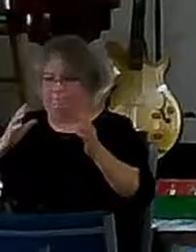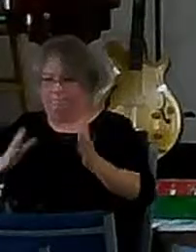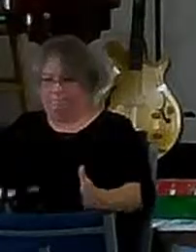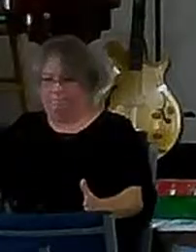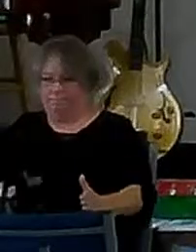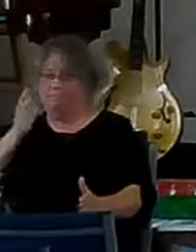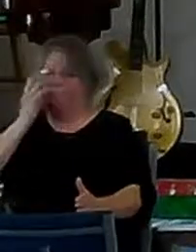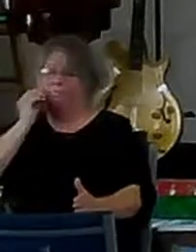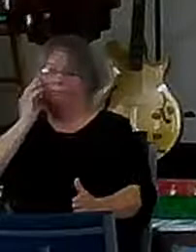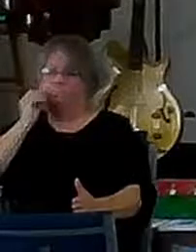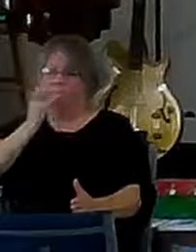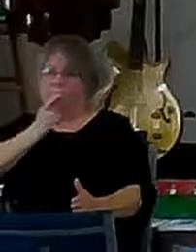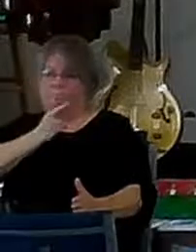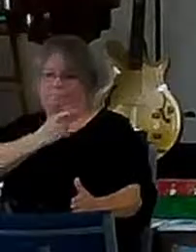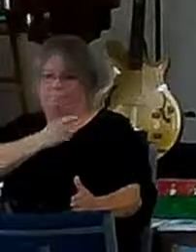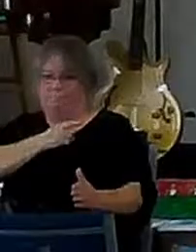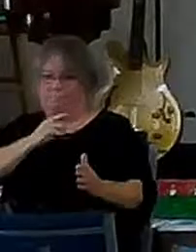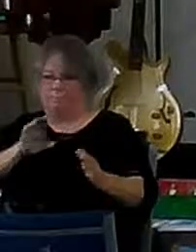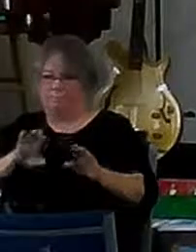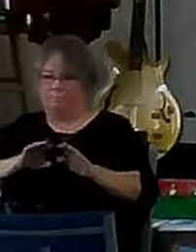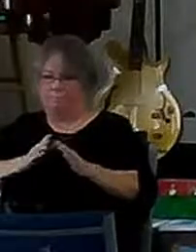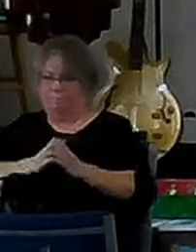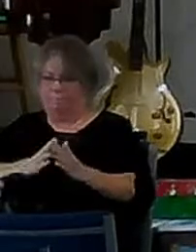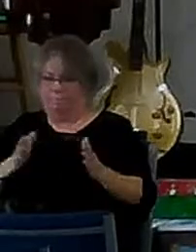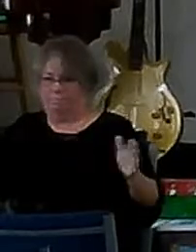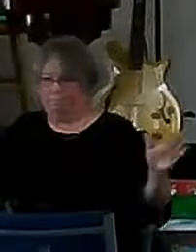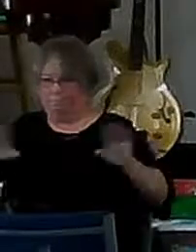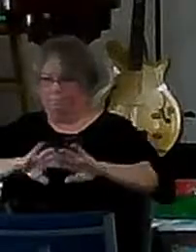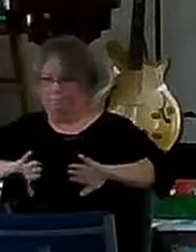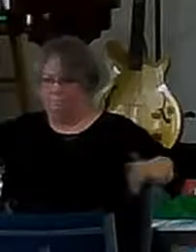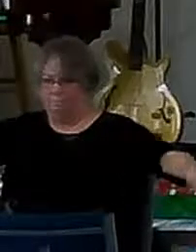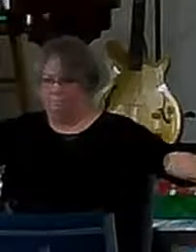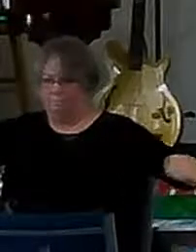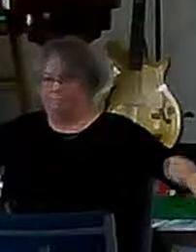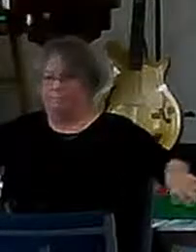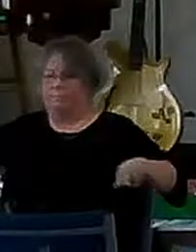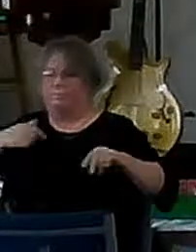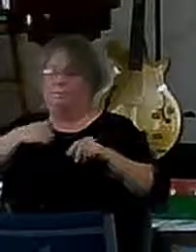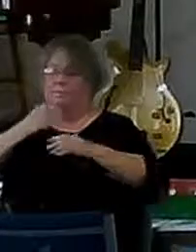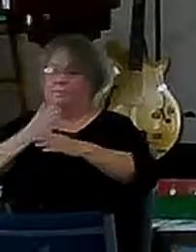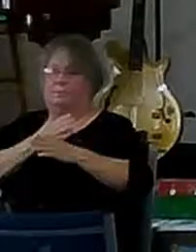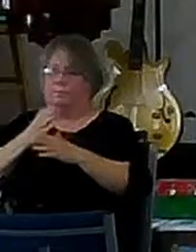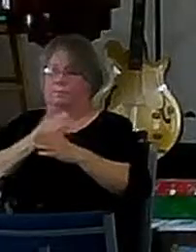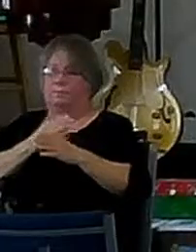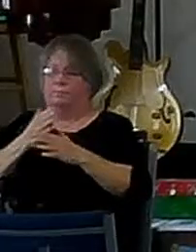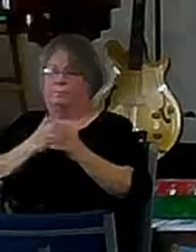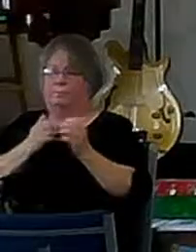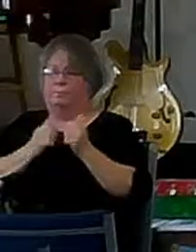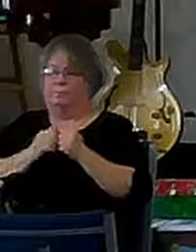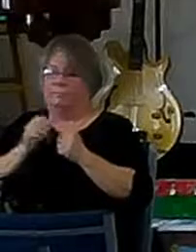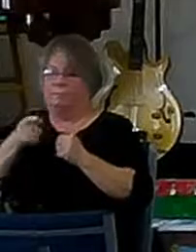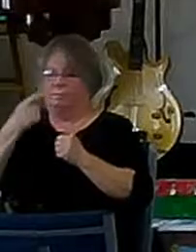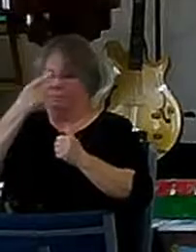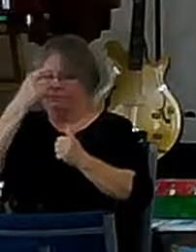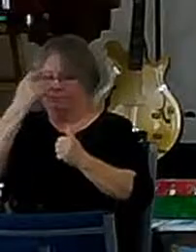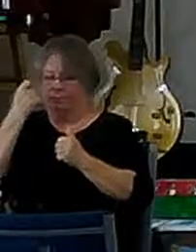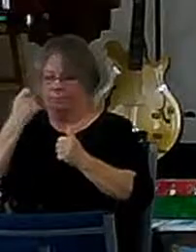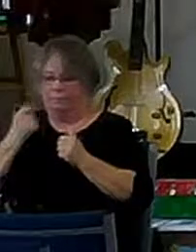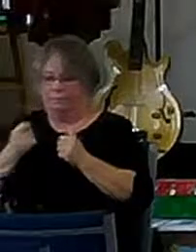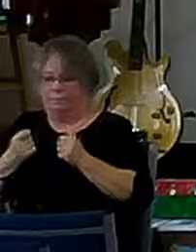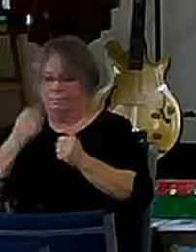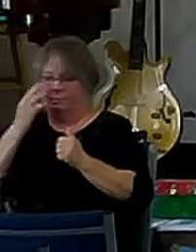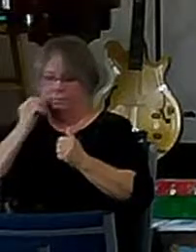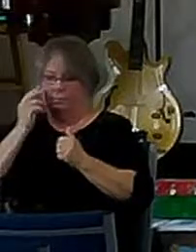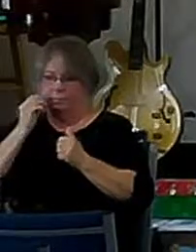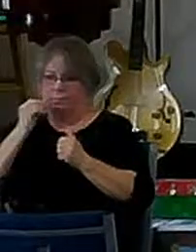So I'm warning you in that sense, but I'm also sharing this with you because when they left,